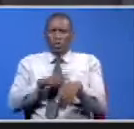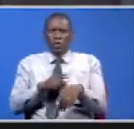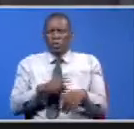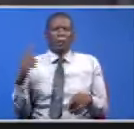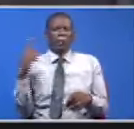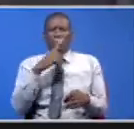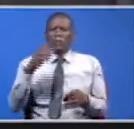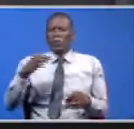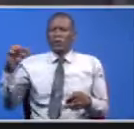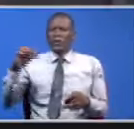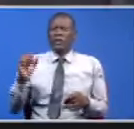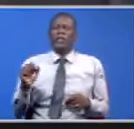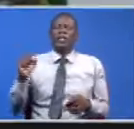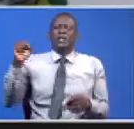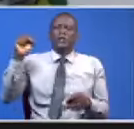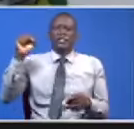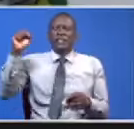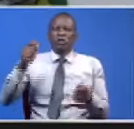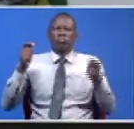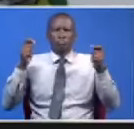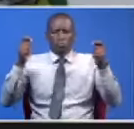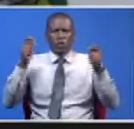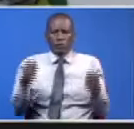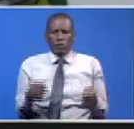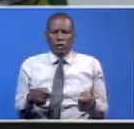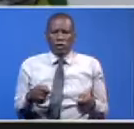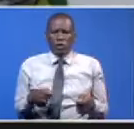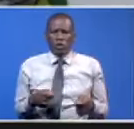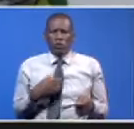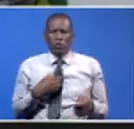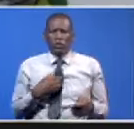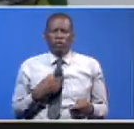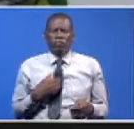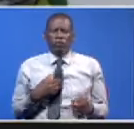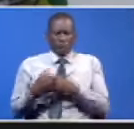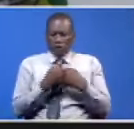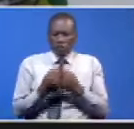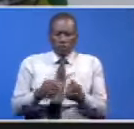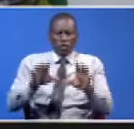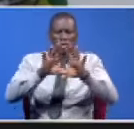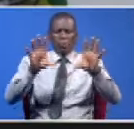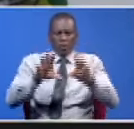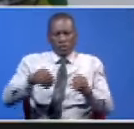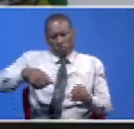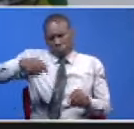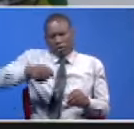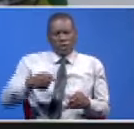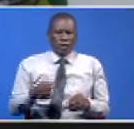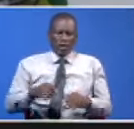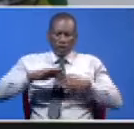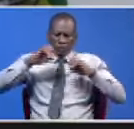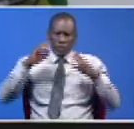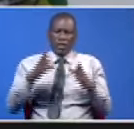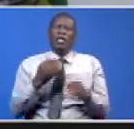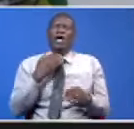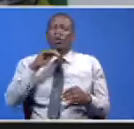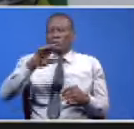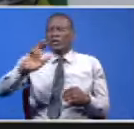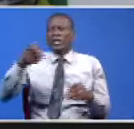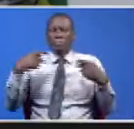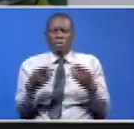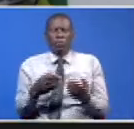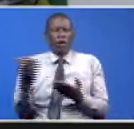deadly Gen Z-led protests. Tuna nakisi kubwa sana ya bajeti, na ningependa kuwarai wa Kenya wenzangu